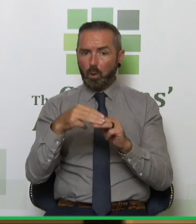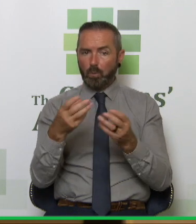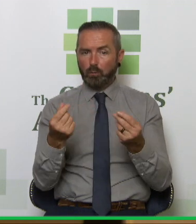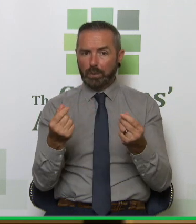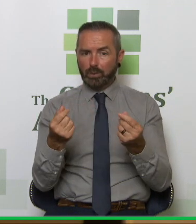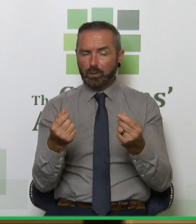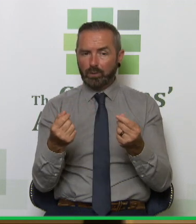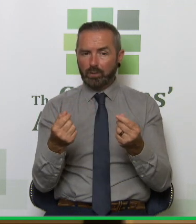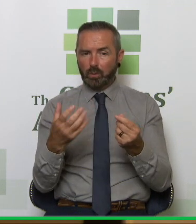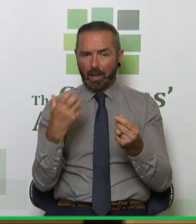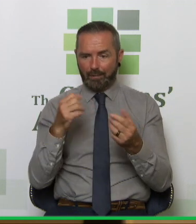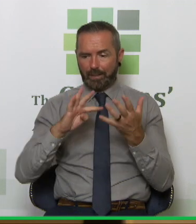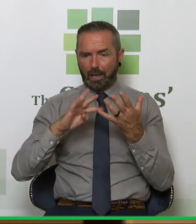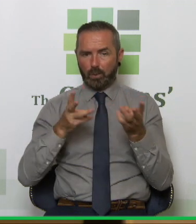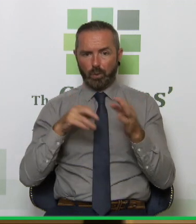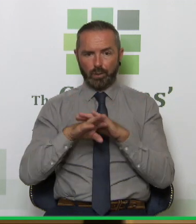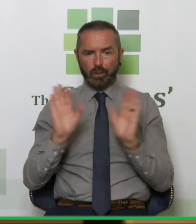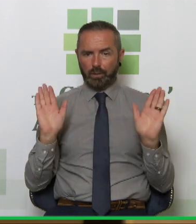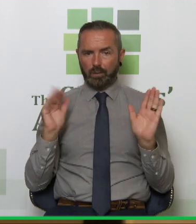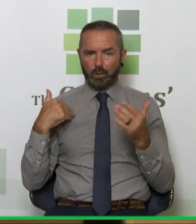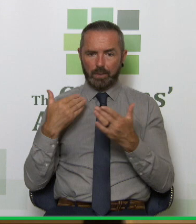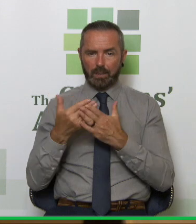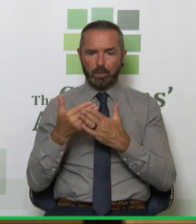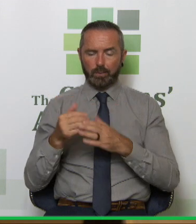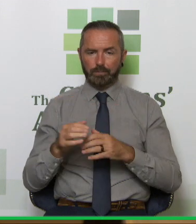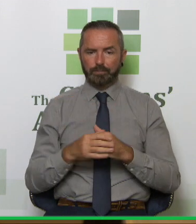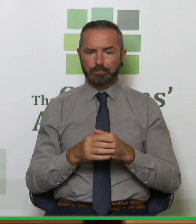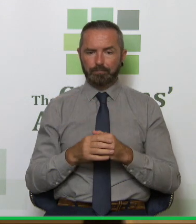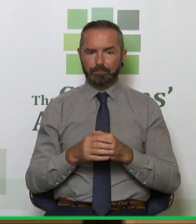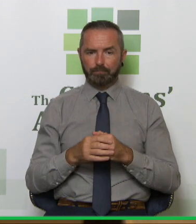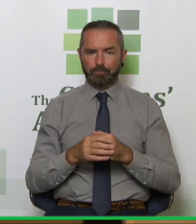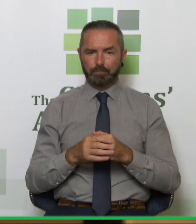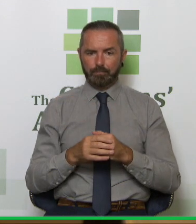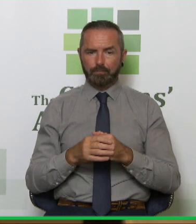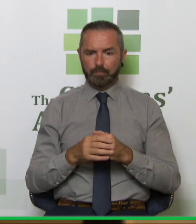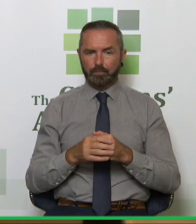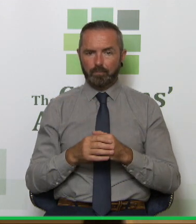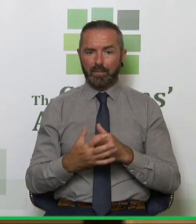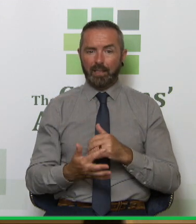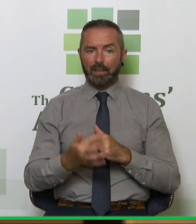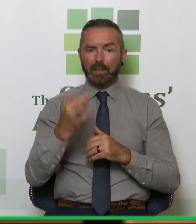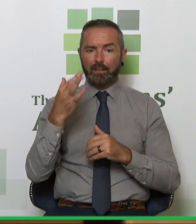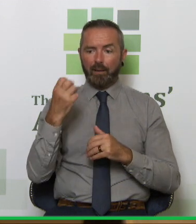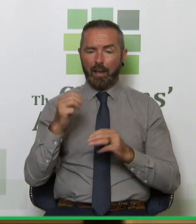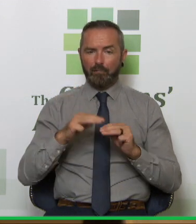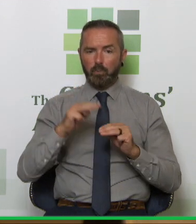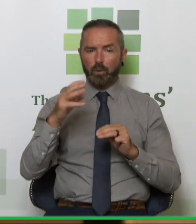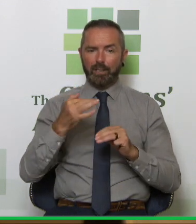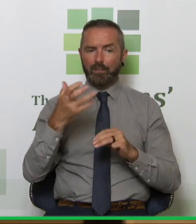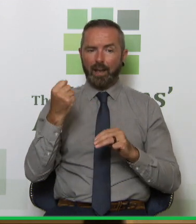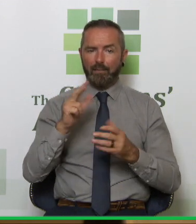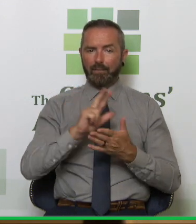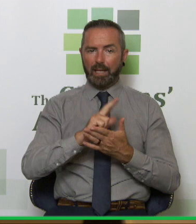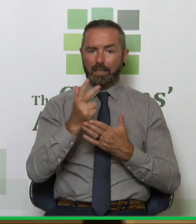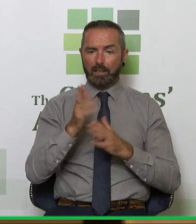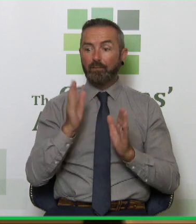resources of 9 workers. The other thing is that if we got more workers, if we had 18 workers that we had